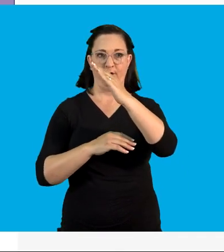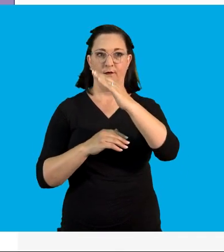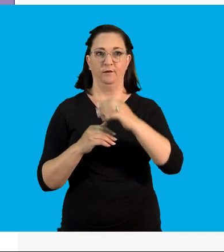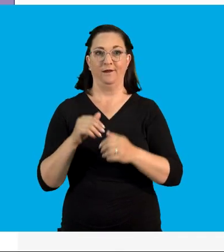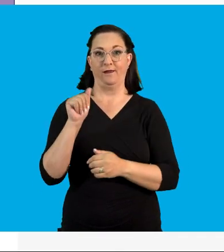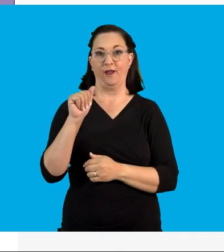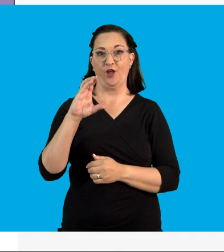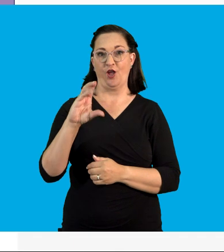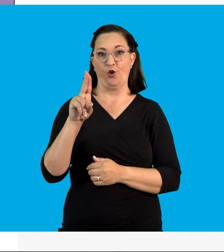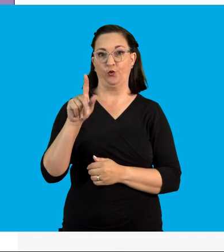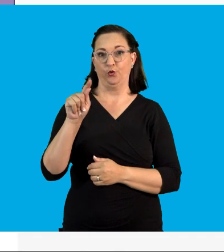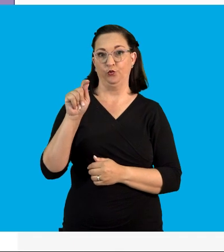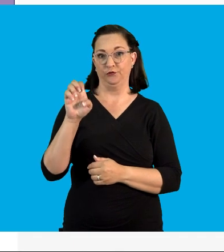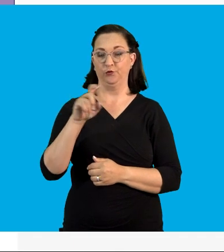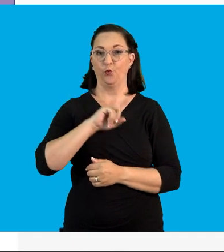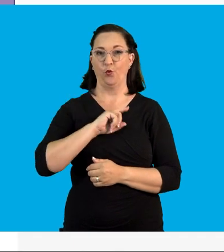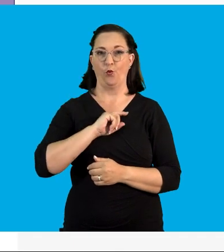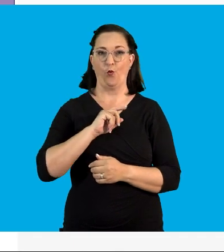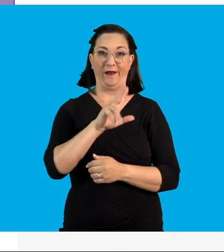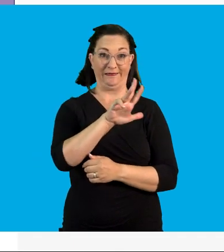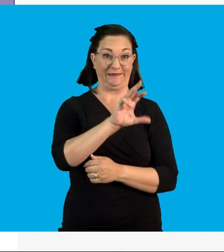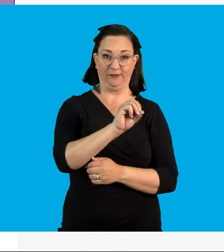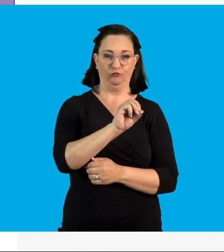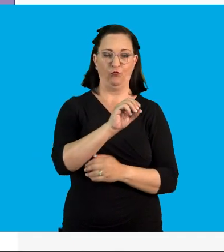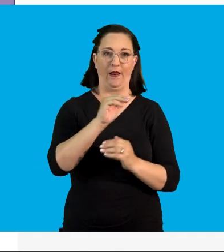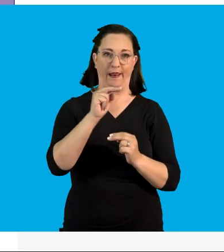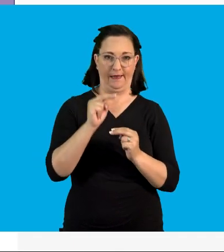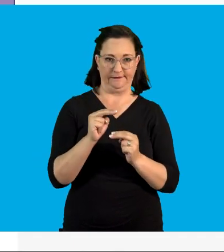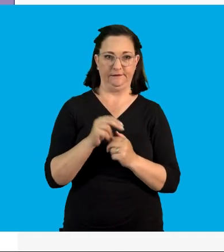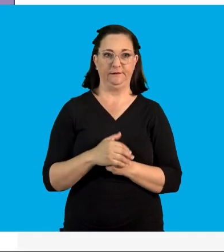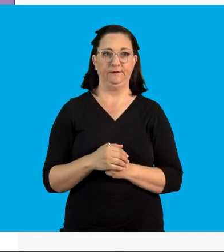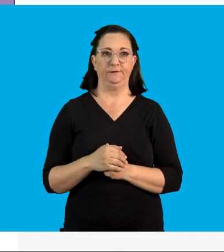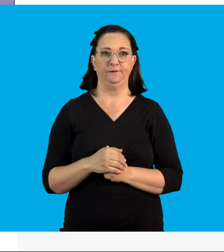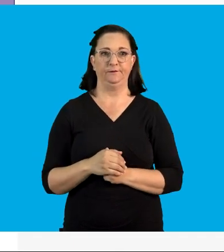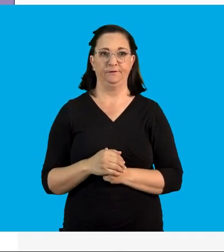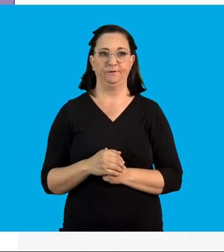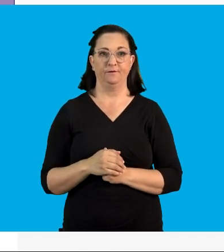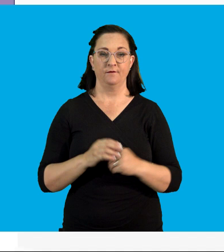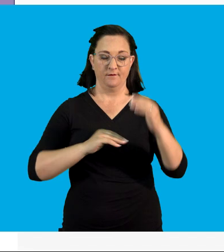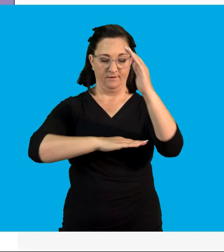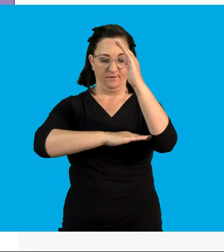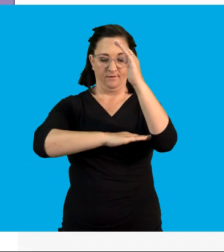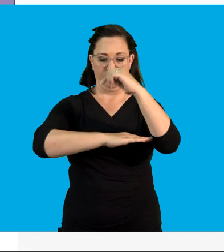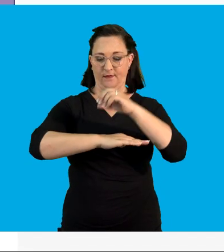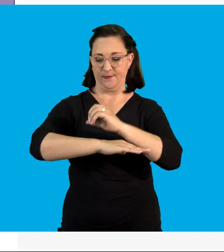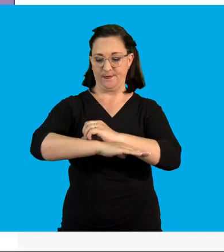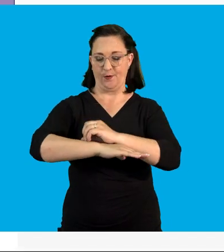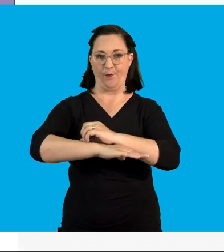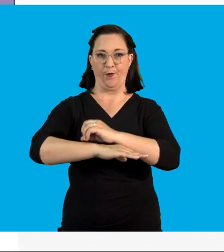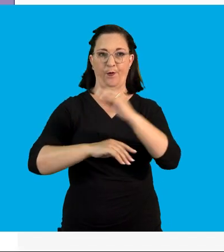90 degrees. It's an acute angle. And as you can see, again, the protractor is starting from